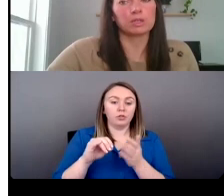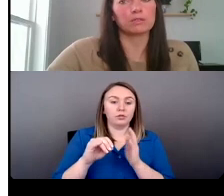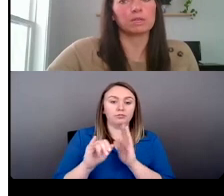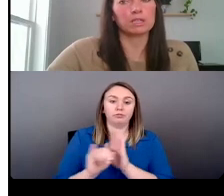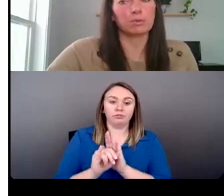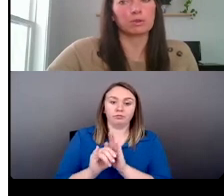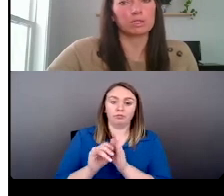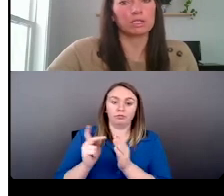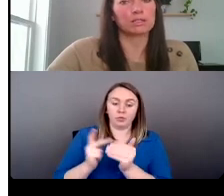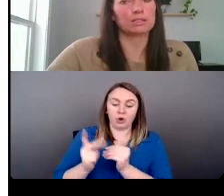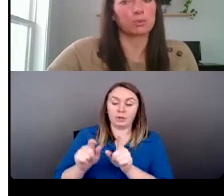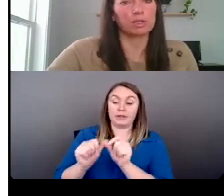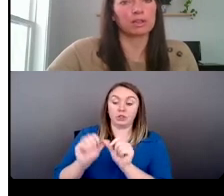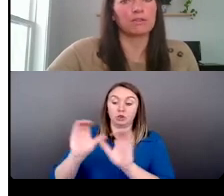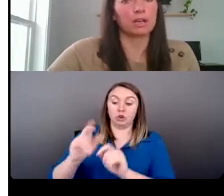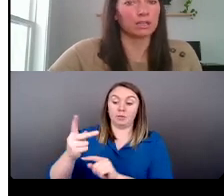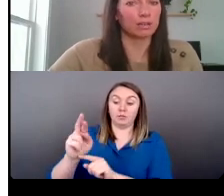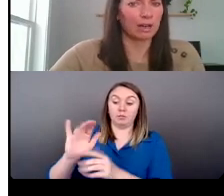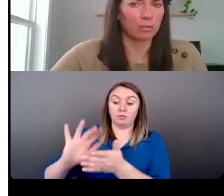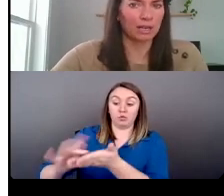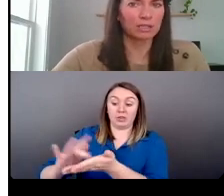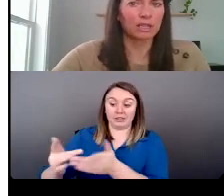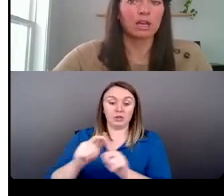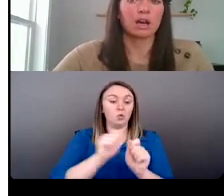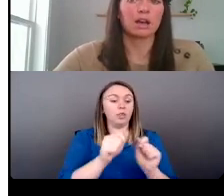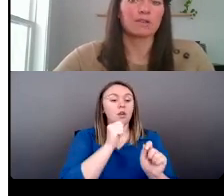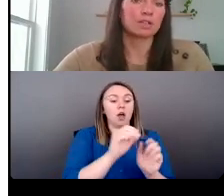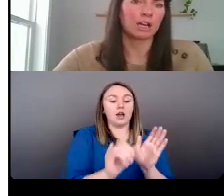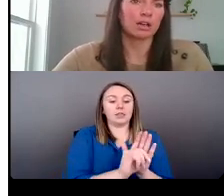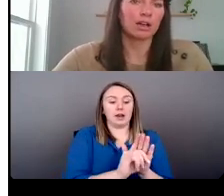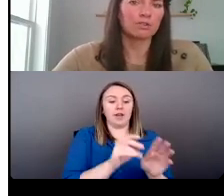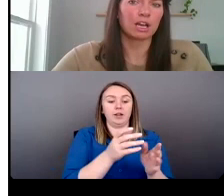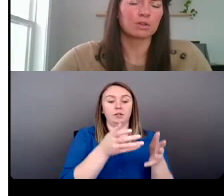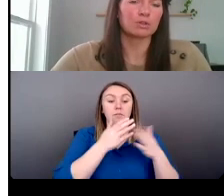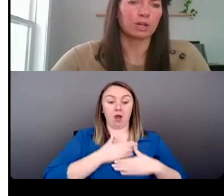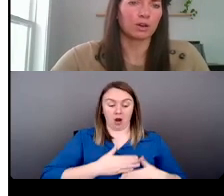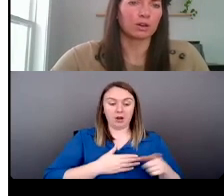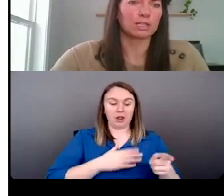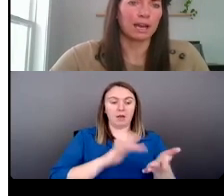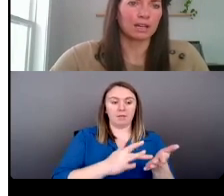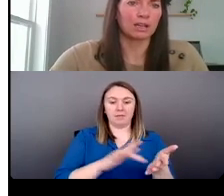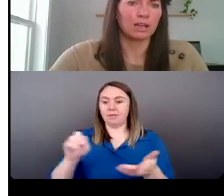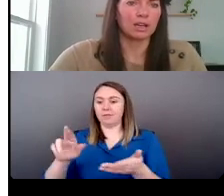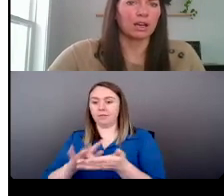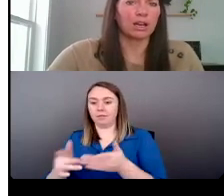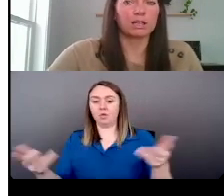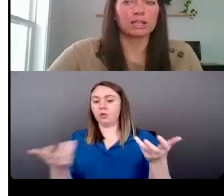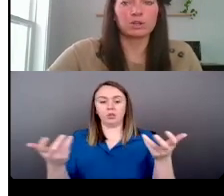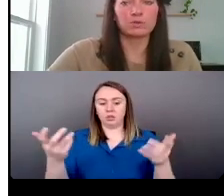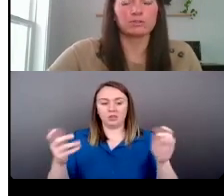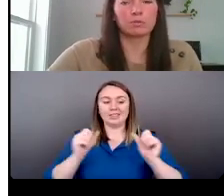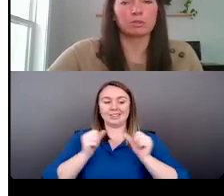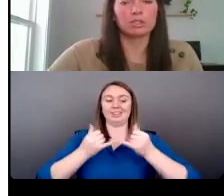the prints of missing persons against the prints of unidentified remains every time a new print card is added. I like